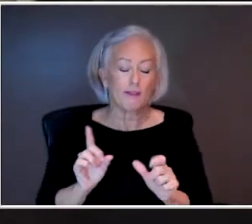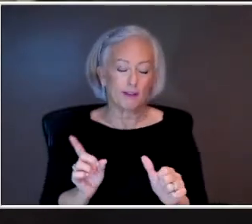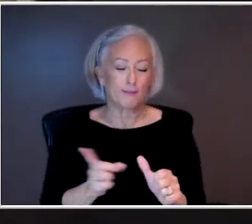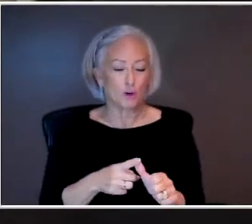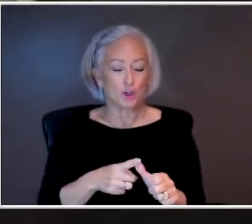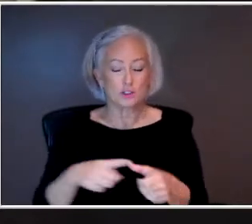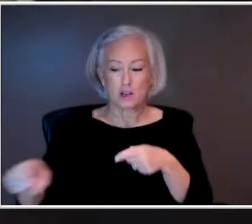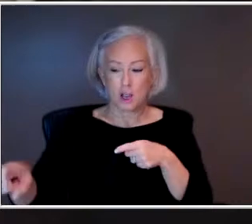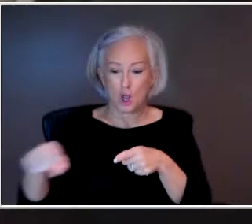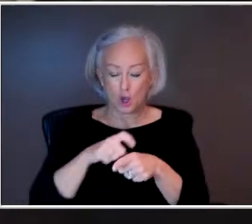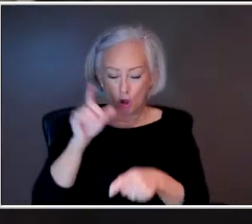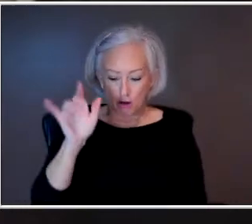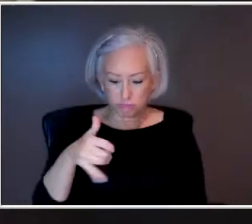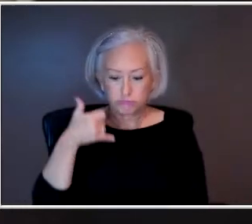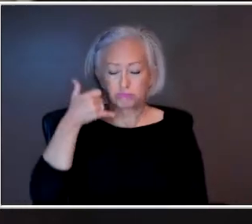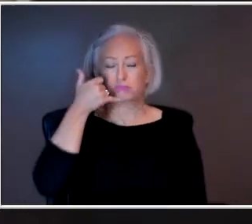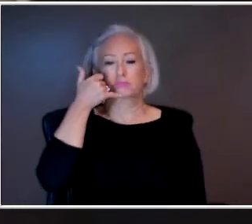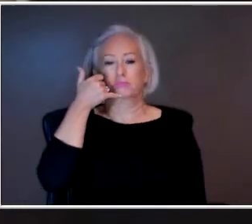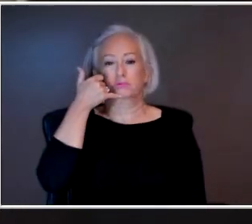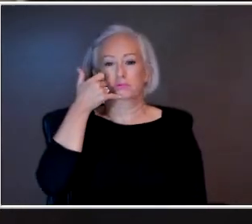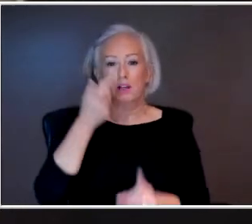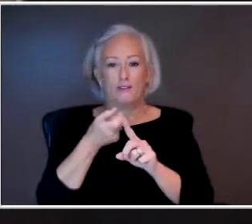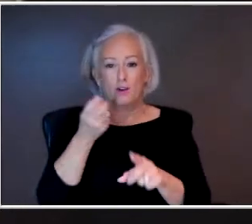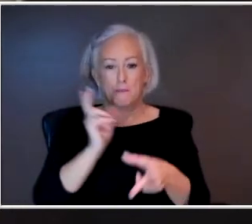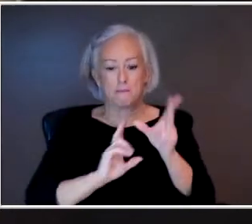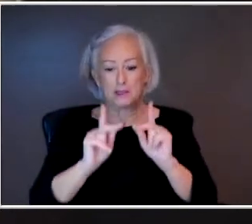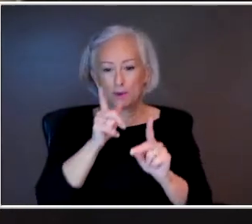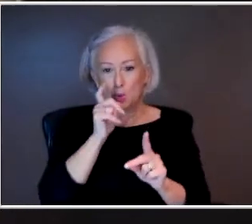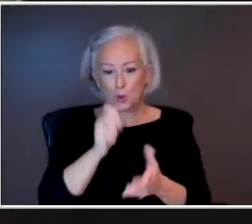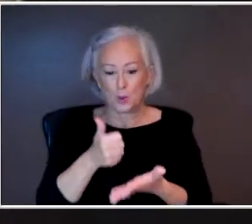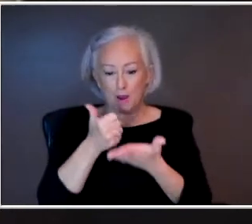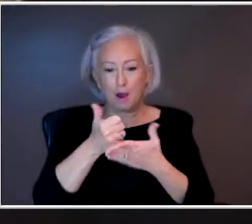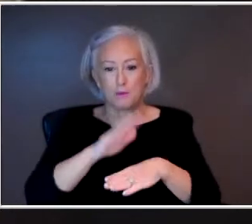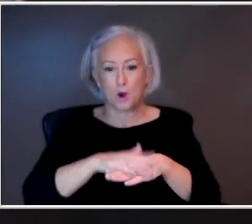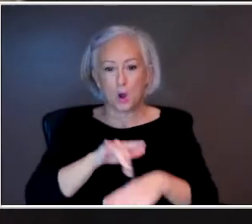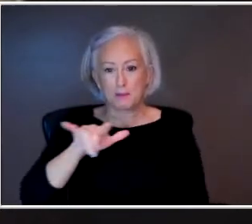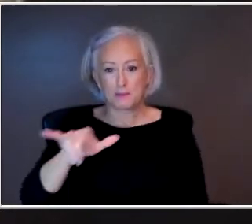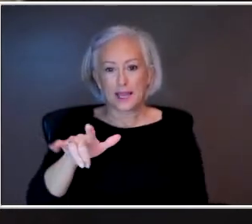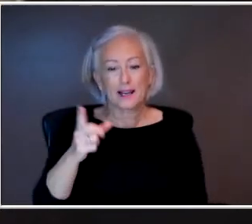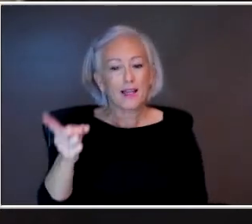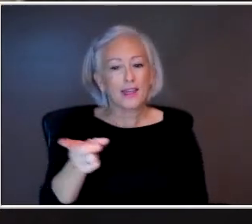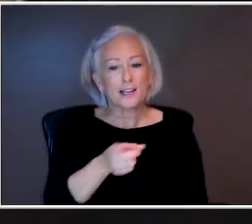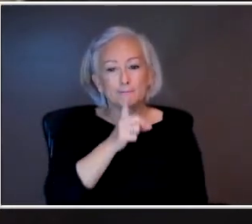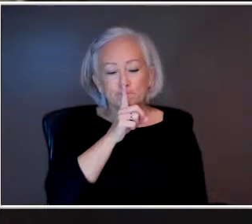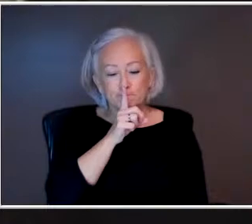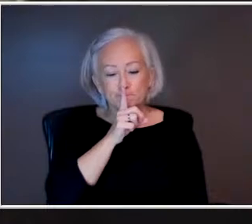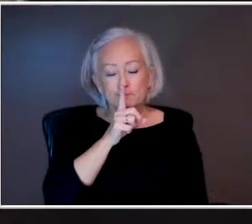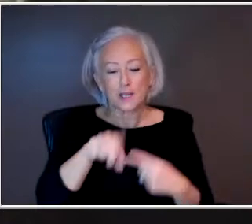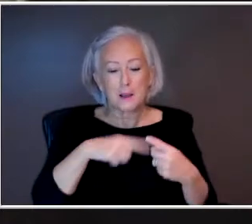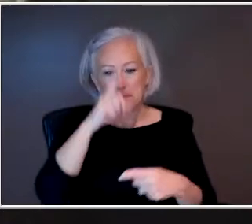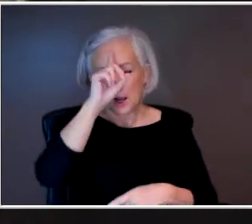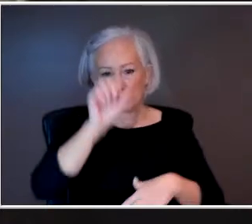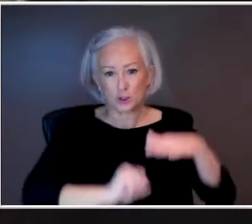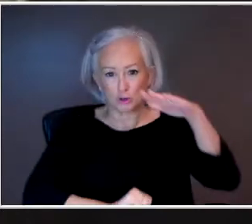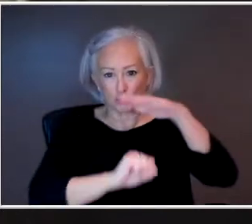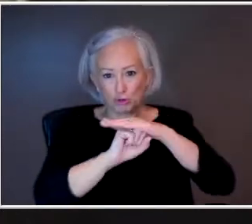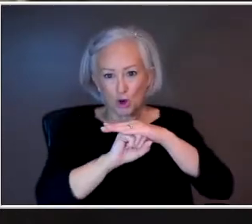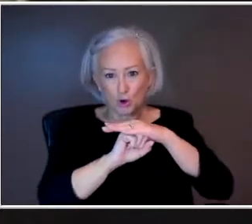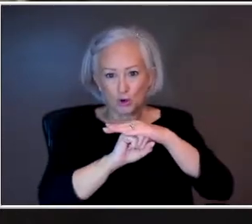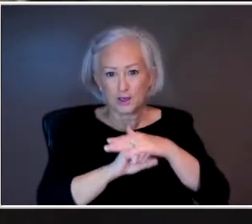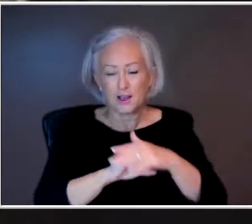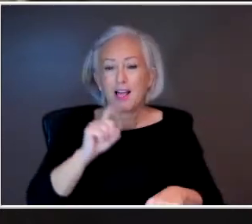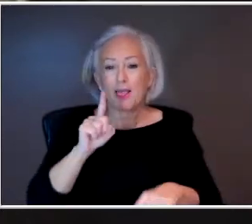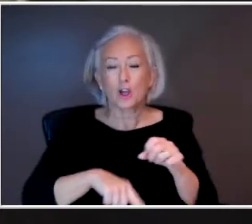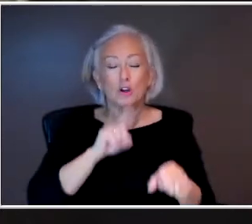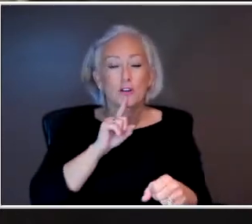from the people that helped him on the plane, they didn't really tell me that he had a stroke because they couldn't confirm it until he